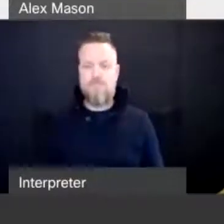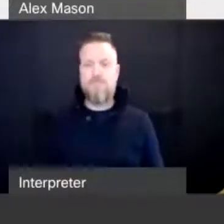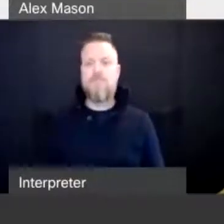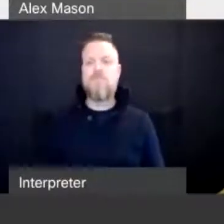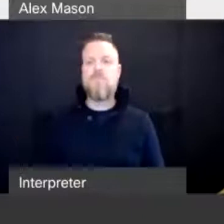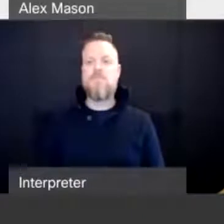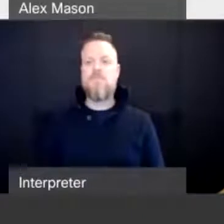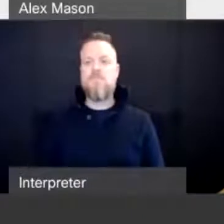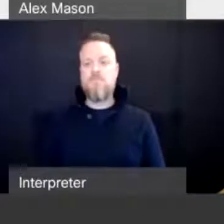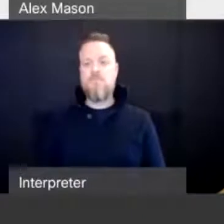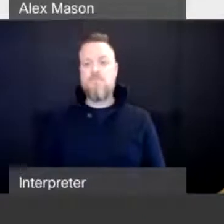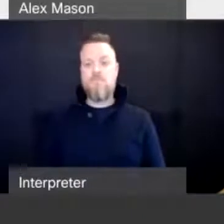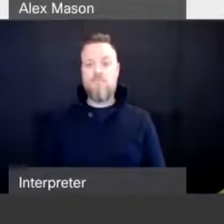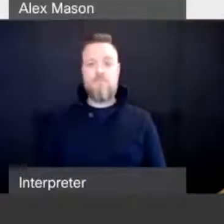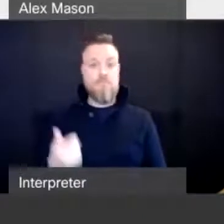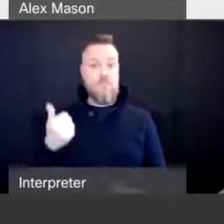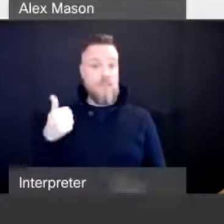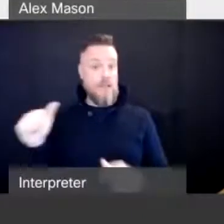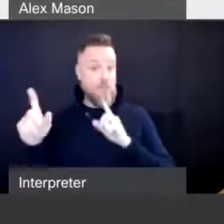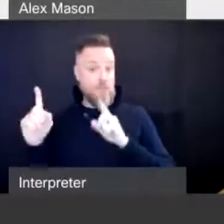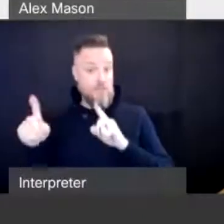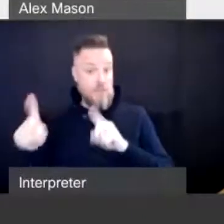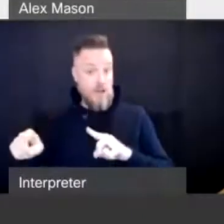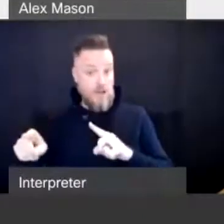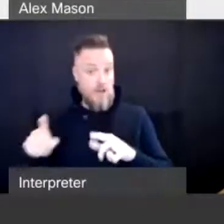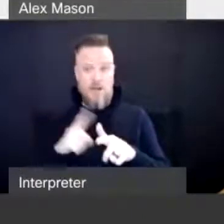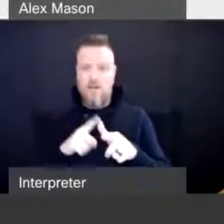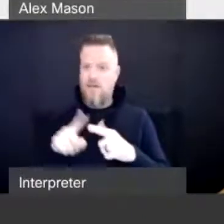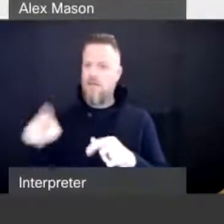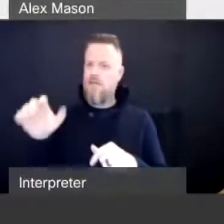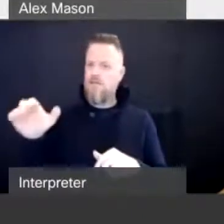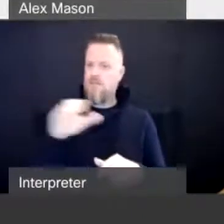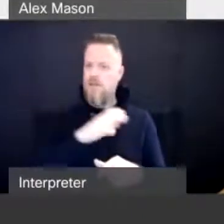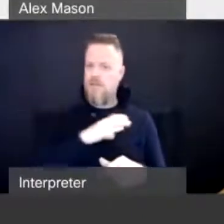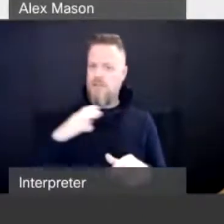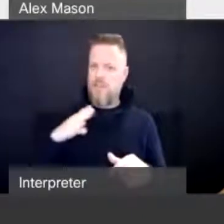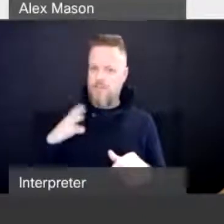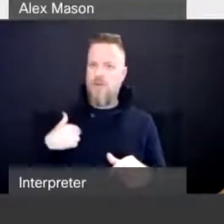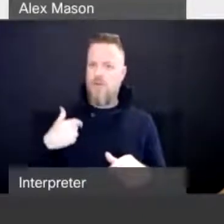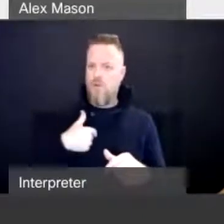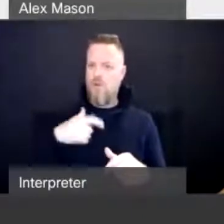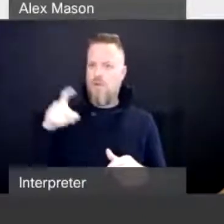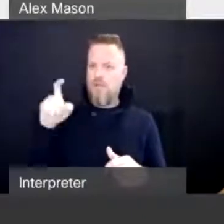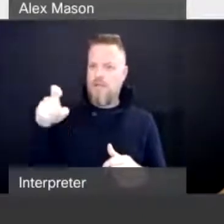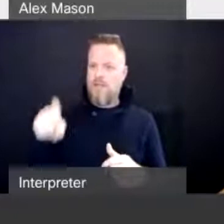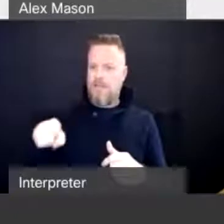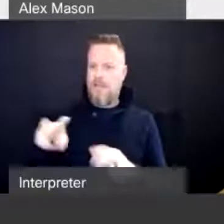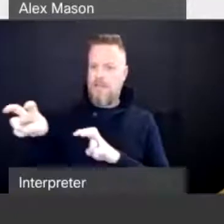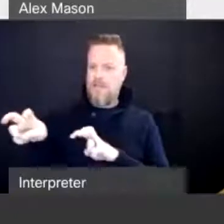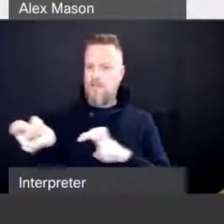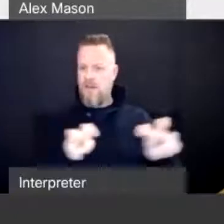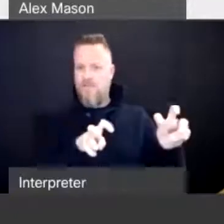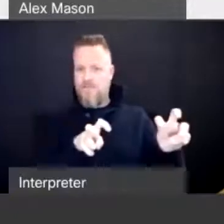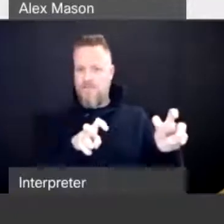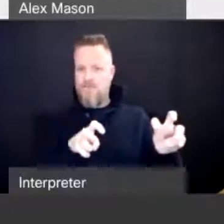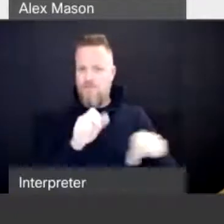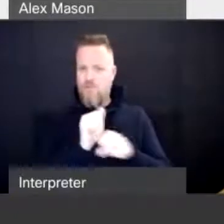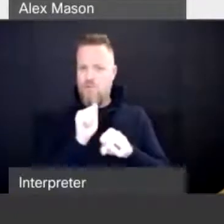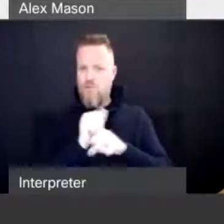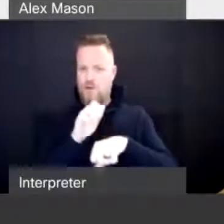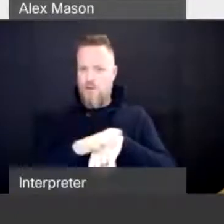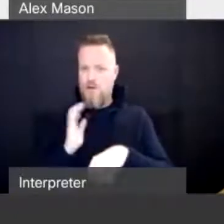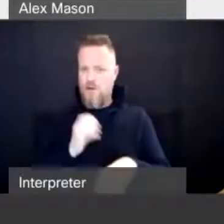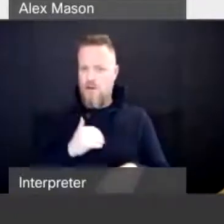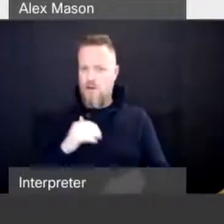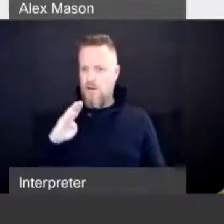If we could have some response, and then committee, I'm going to remind you, we are going to need to pivot to working our bill